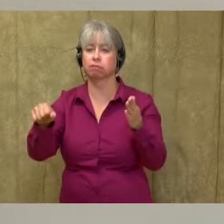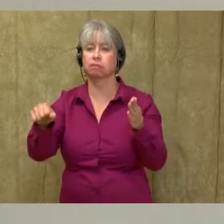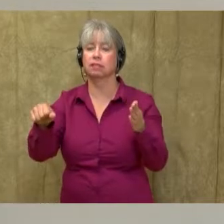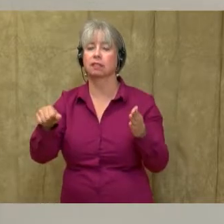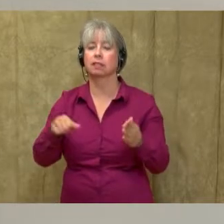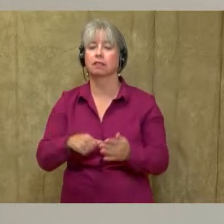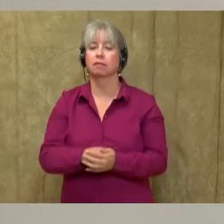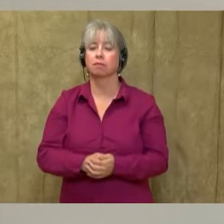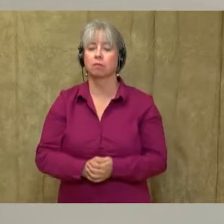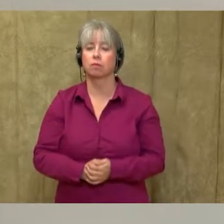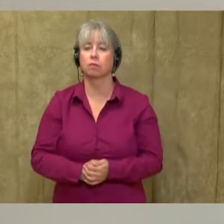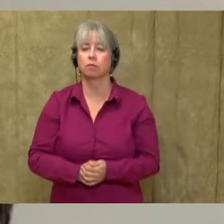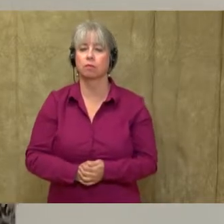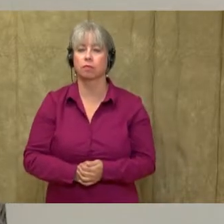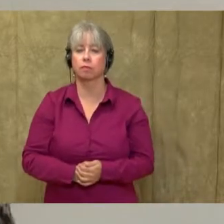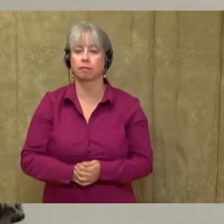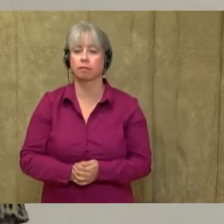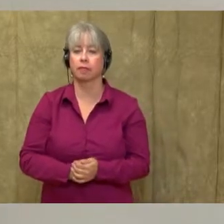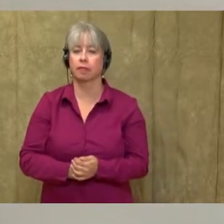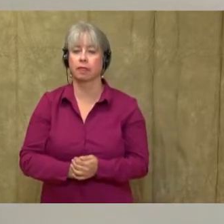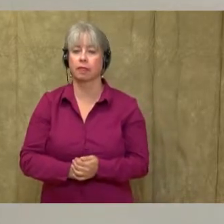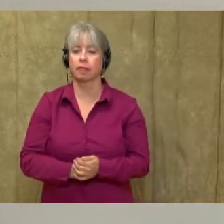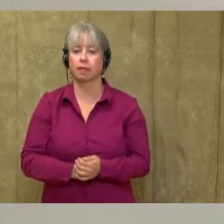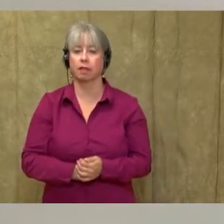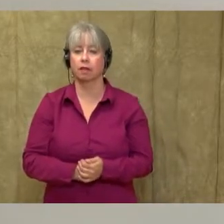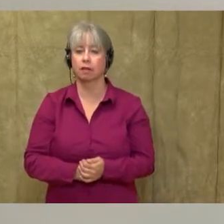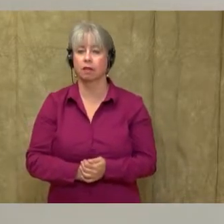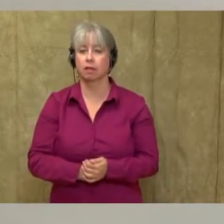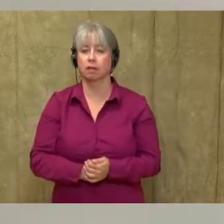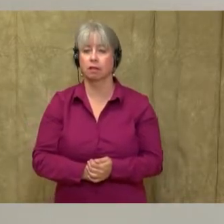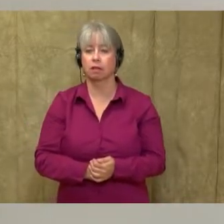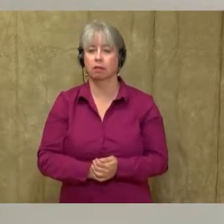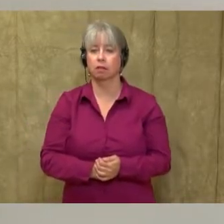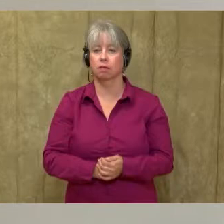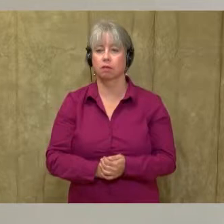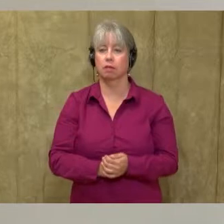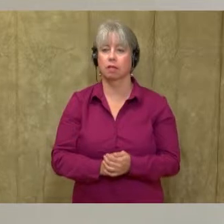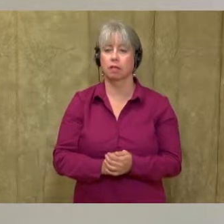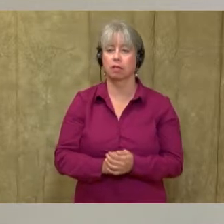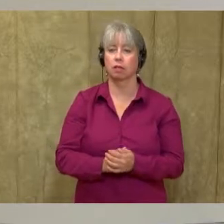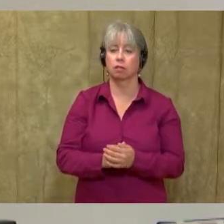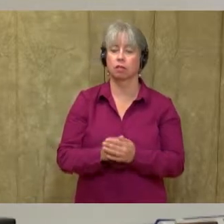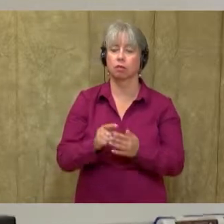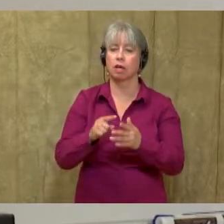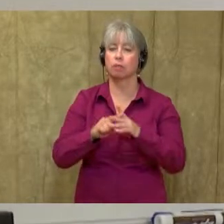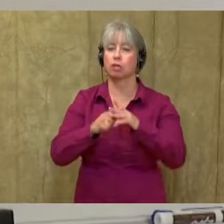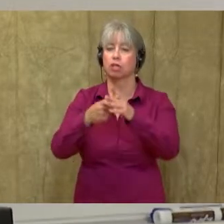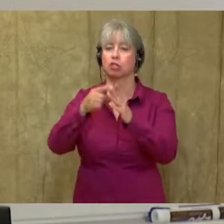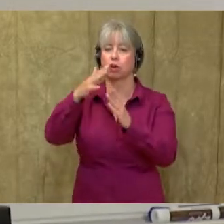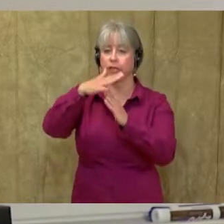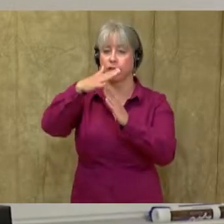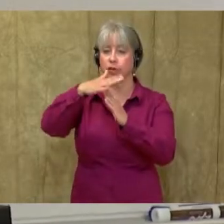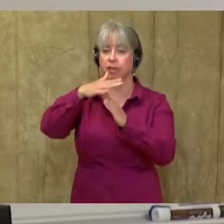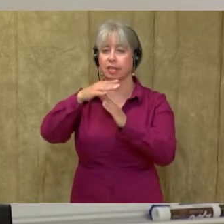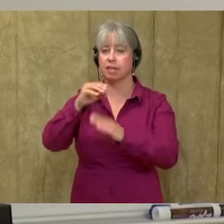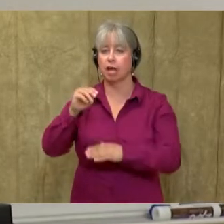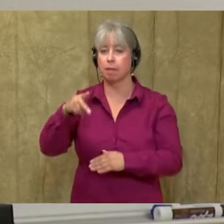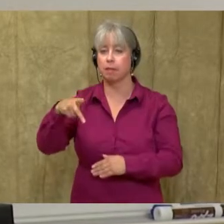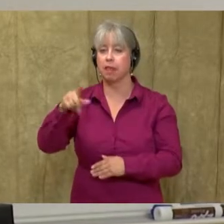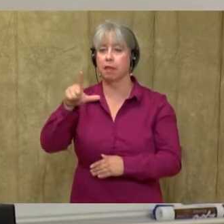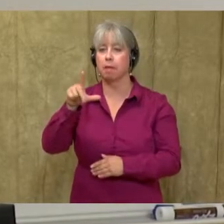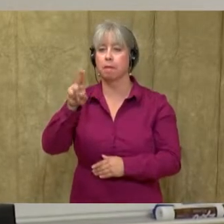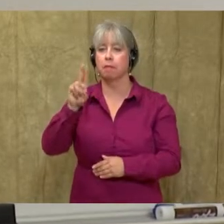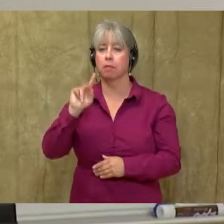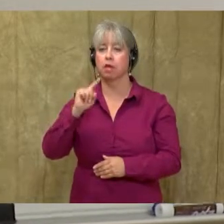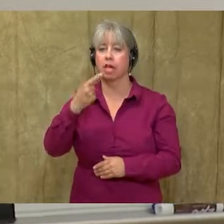you're sewing, and I'm going to stick it in the center. And actually for a volleyball there is a plug here, so I'm going to stick it on the plug and I'm going to